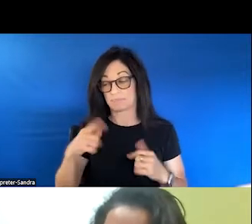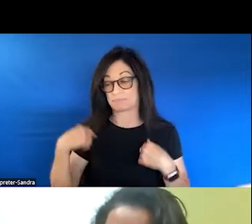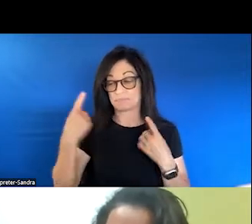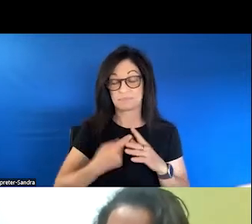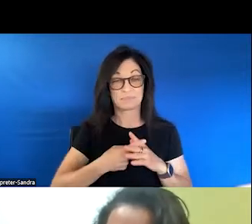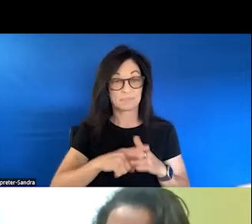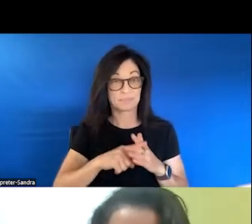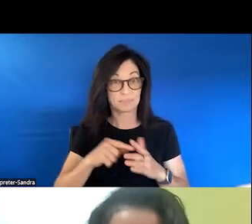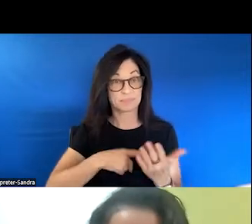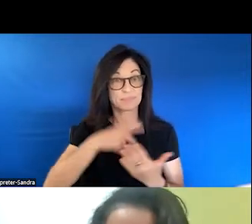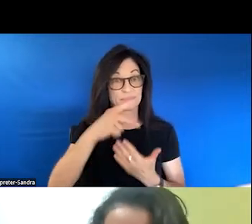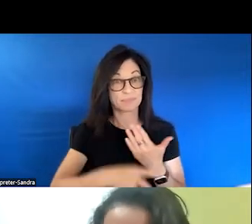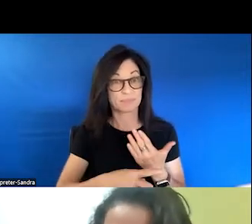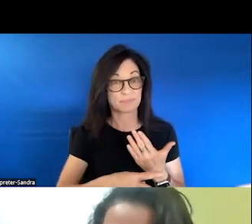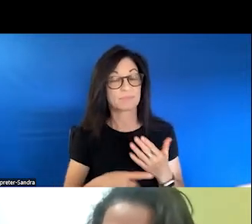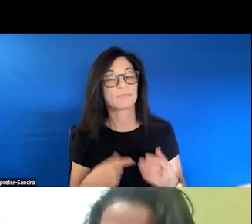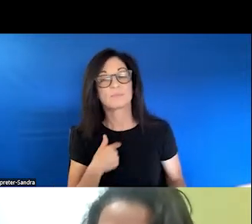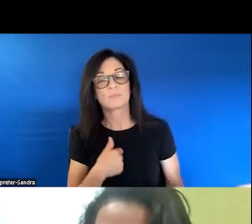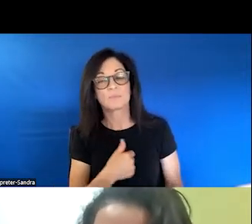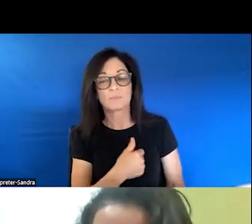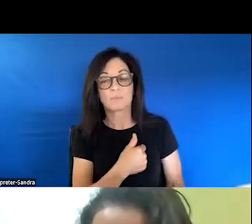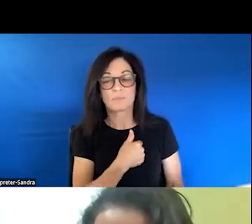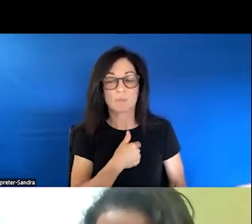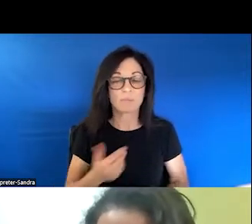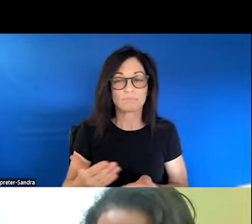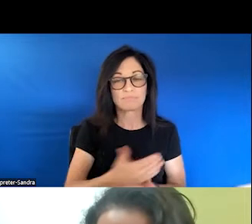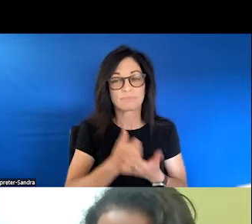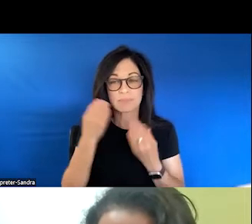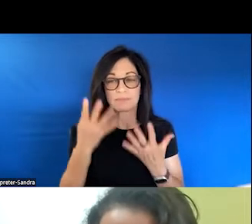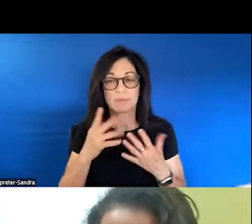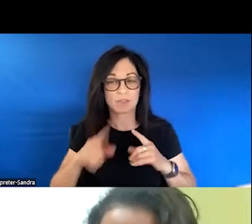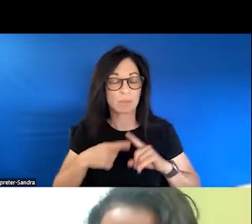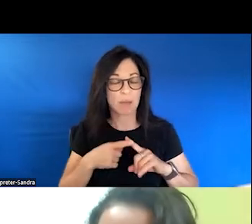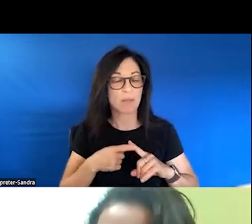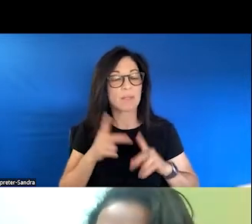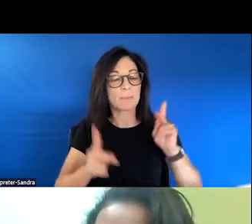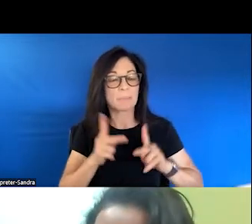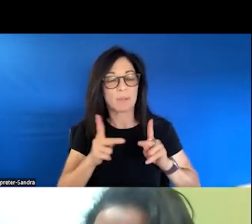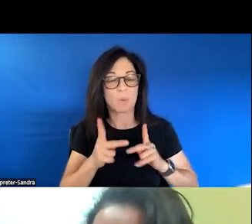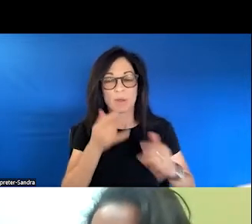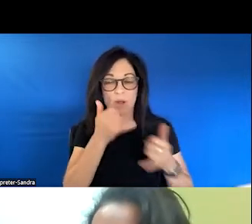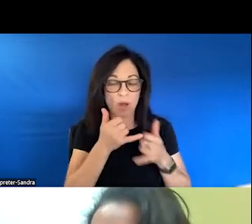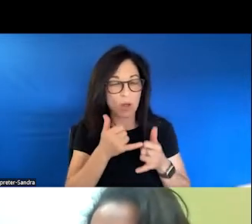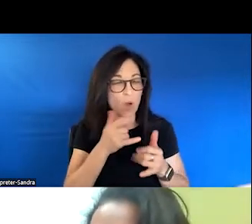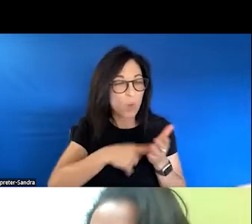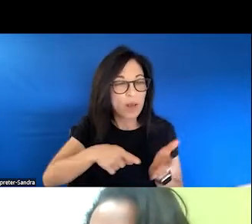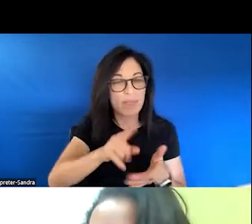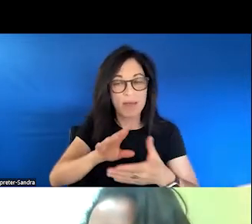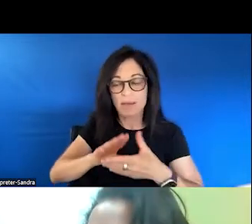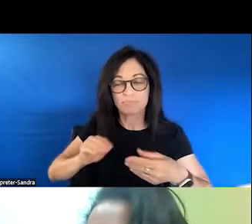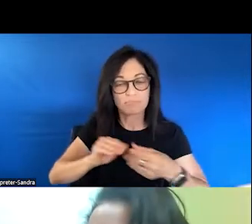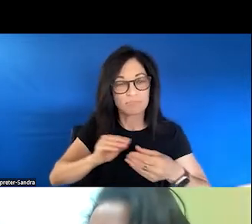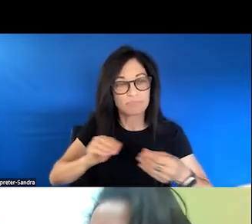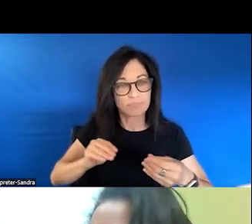have kept information about what are those that we engage with, what are they saying about